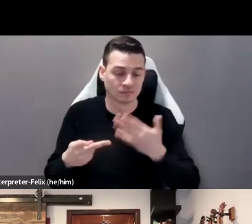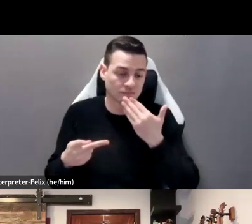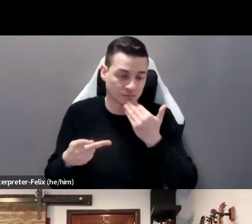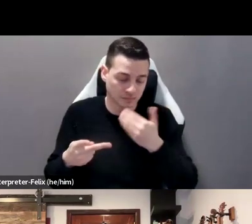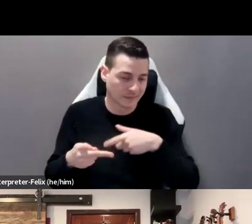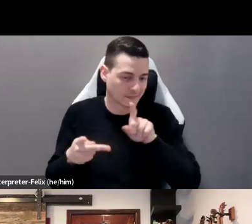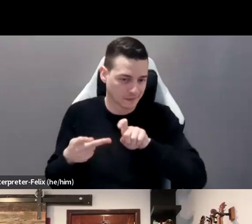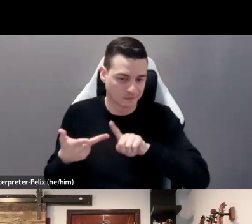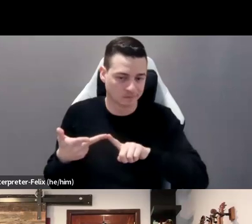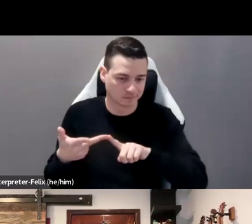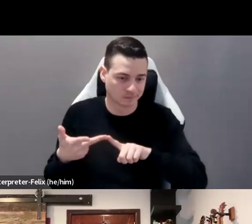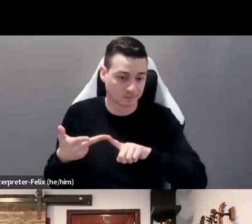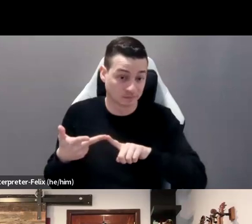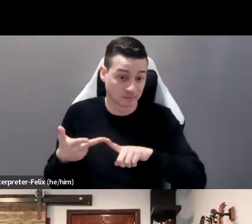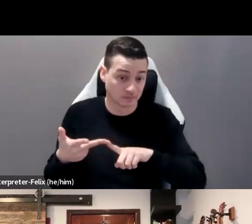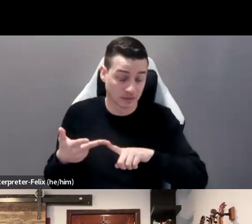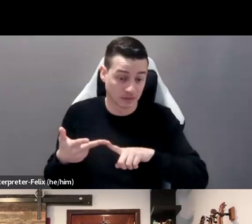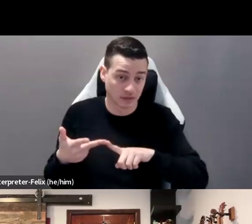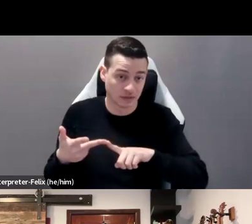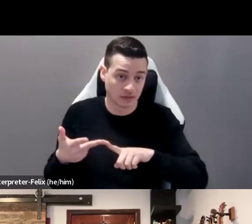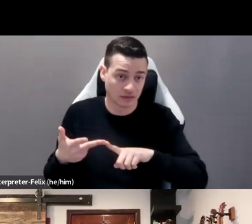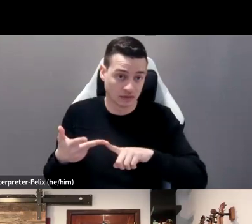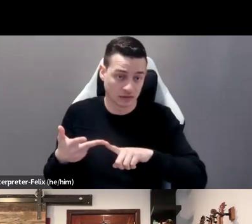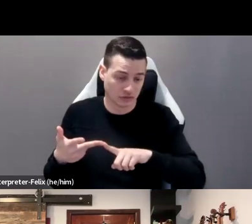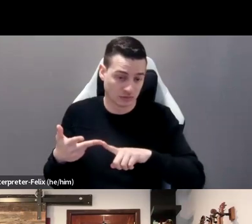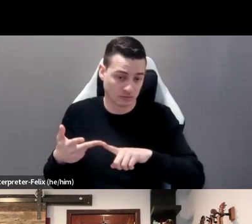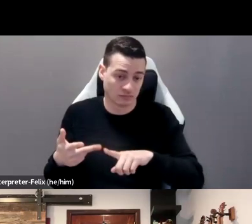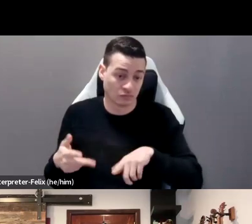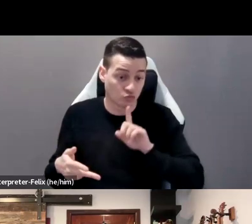like real, if you need this, it's very minimal,